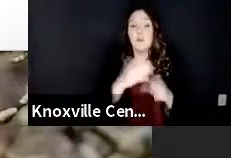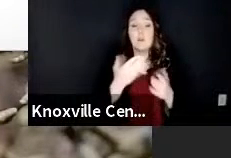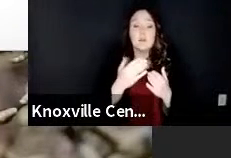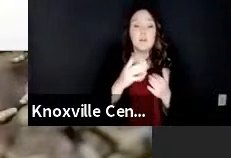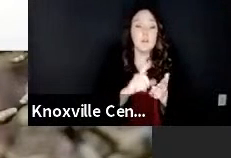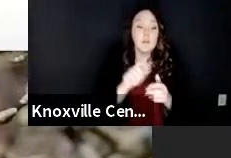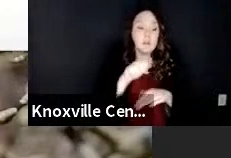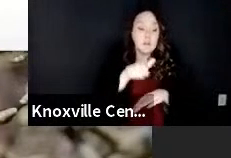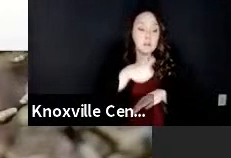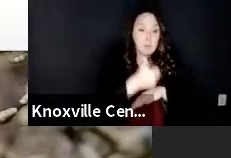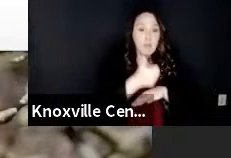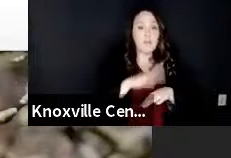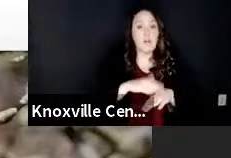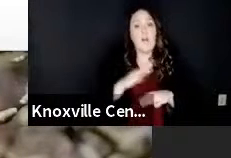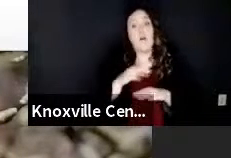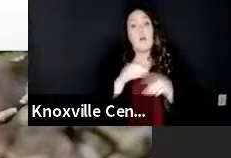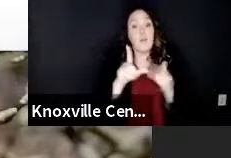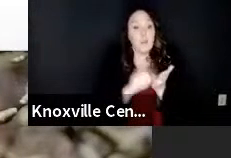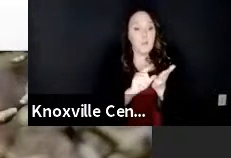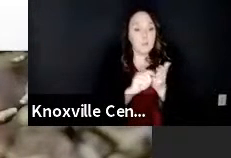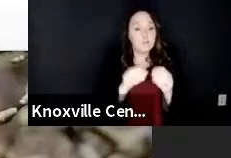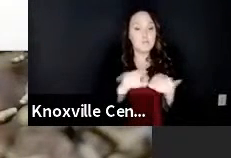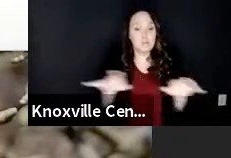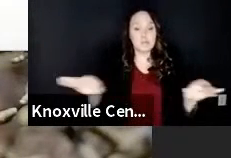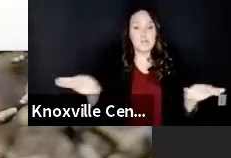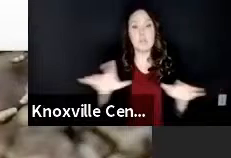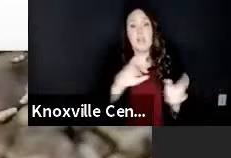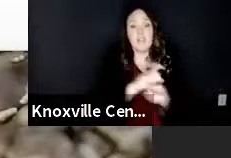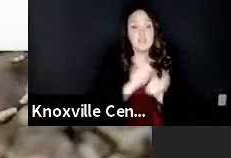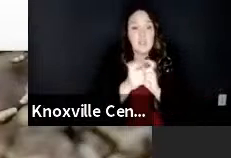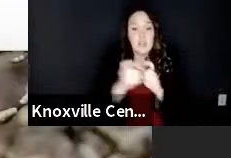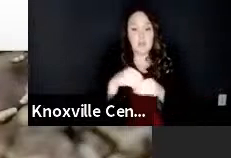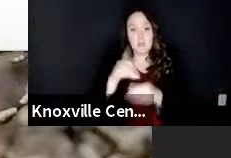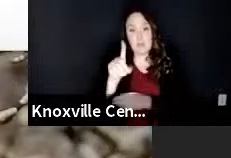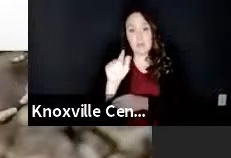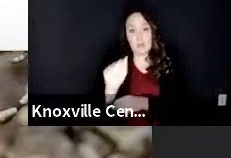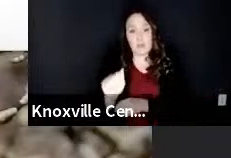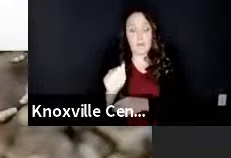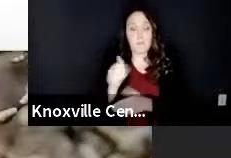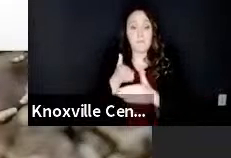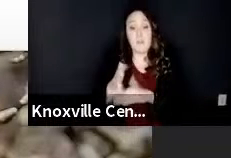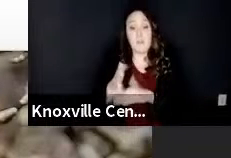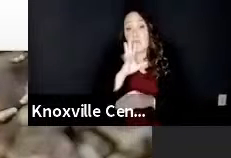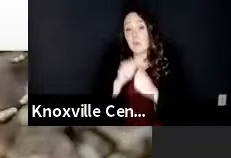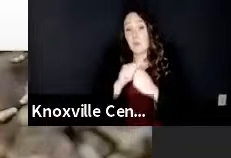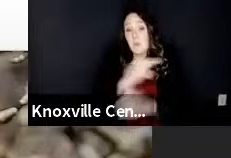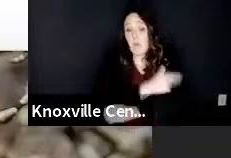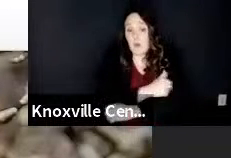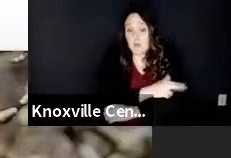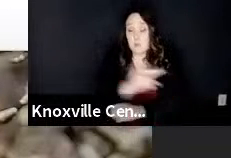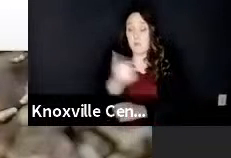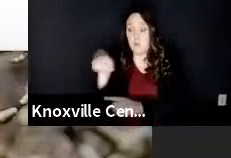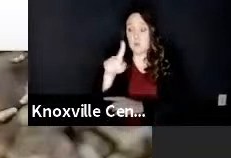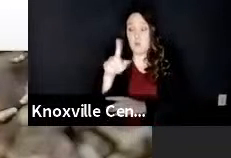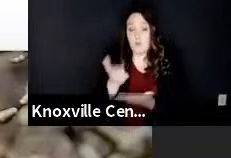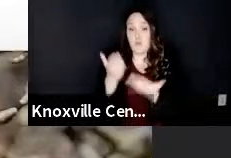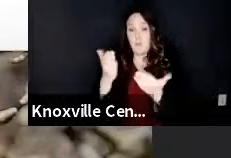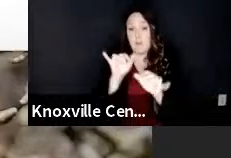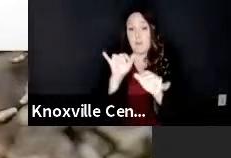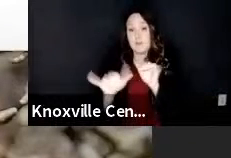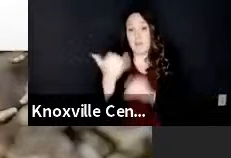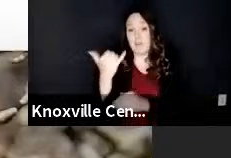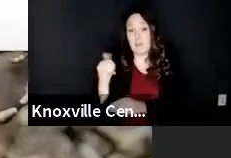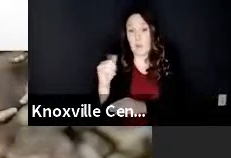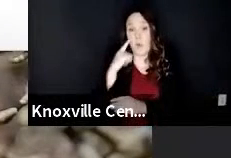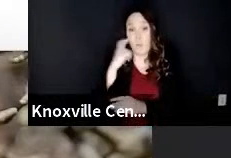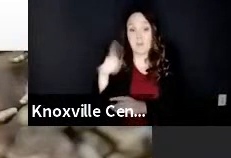illustrate statistically significant shifts in data. After speaking with our hospital partners, they have recommended that the benchmark remain yellow because